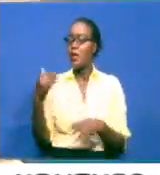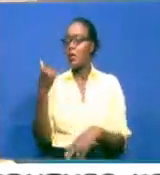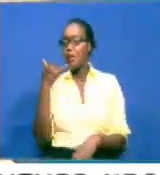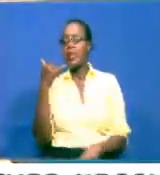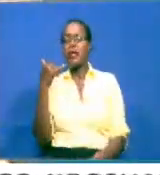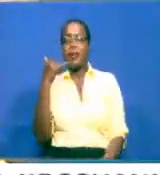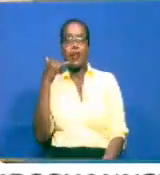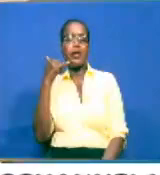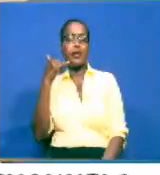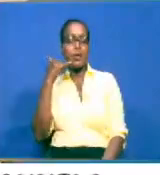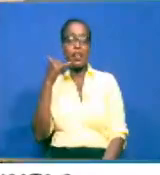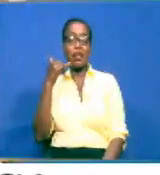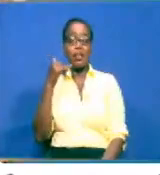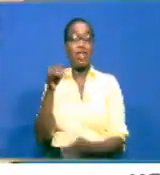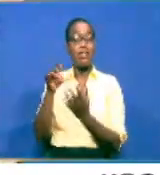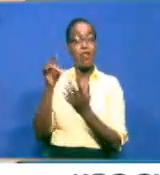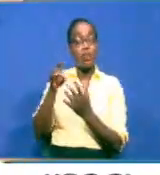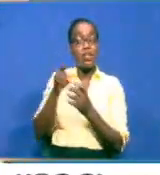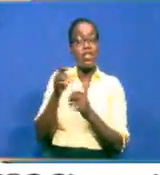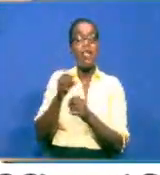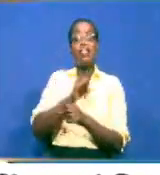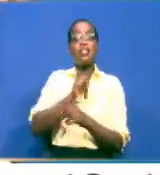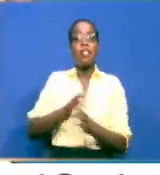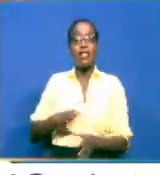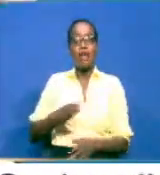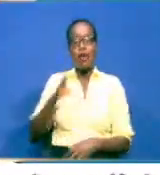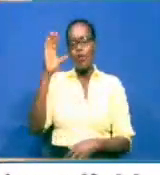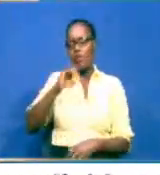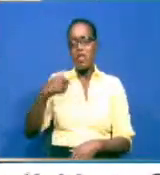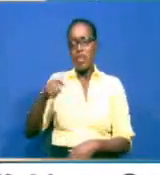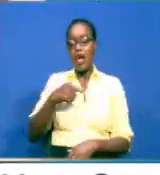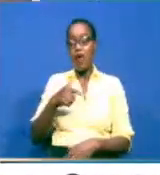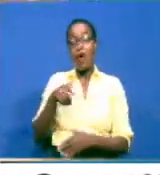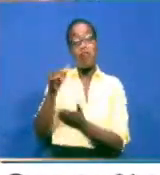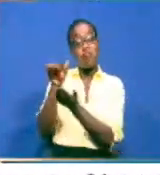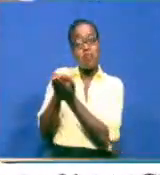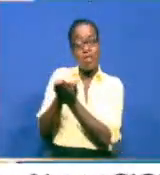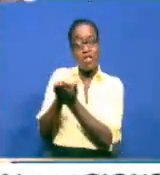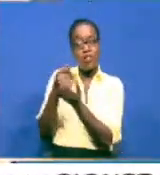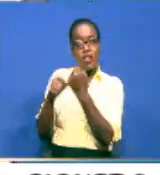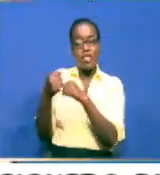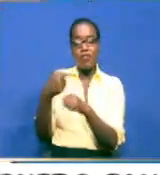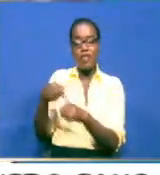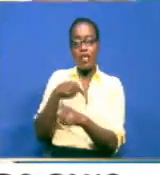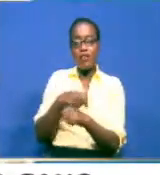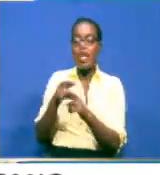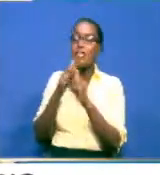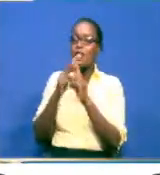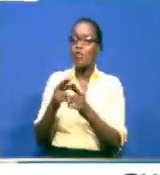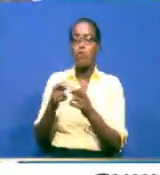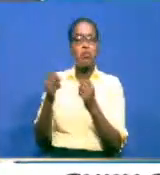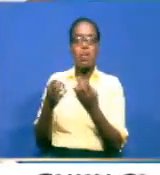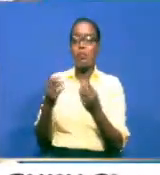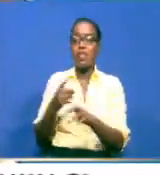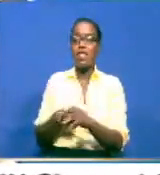that. And as a nominated senator, we don't have a kitty to mm-hmm. do our activities. So, in fact, the response I've gotten most of the time